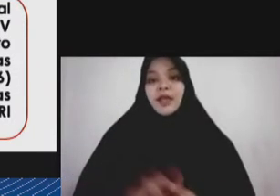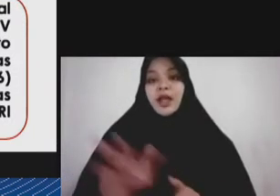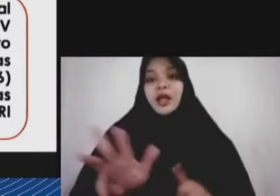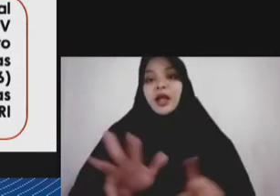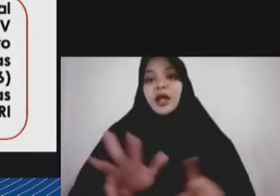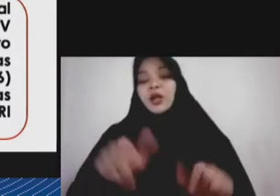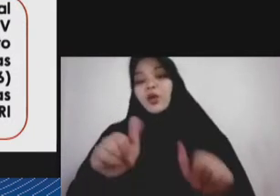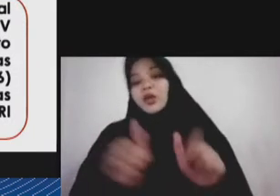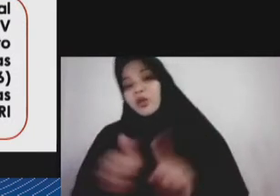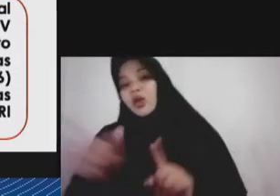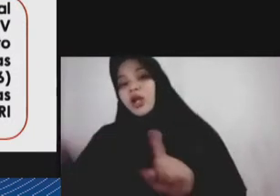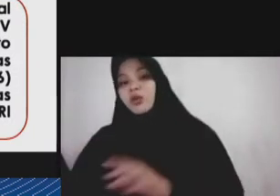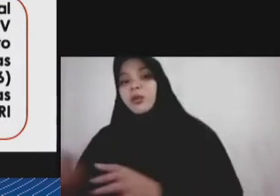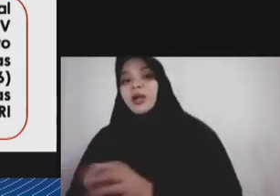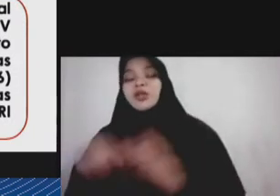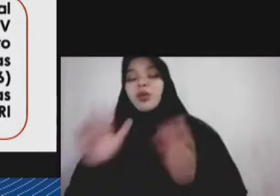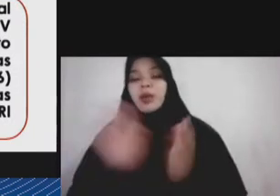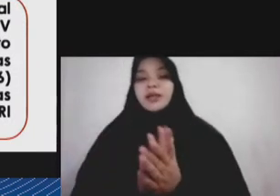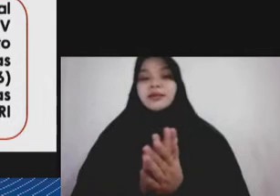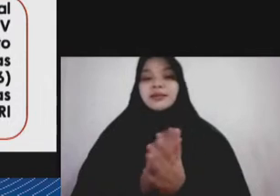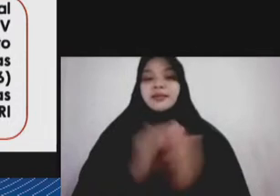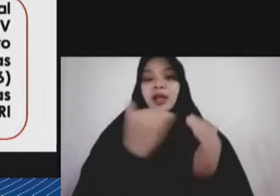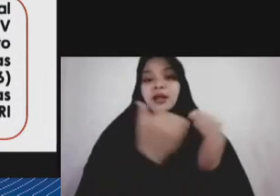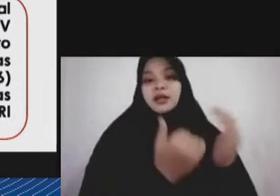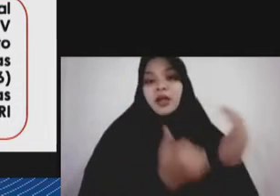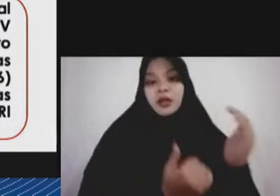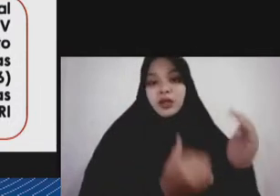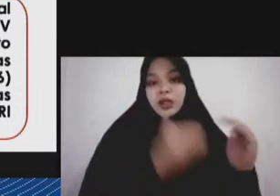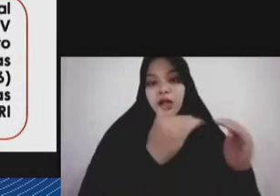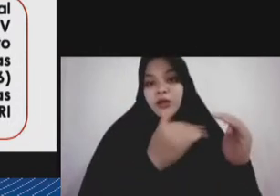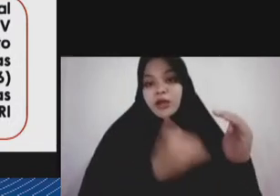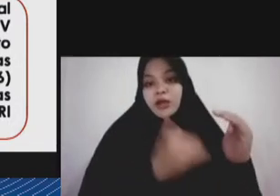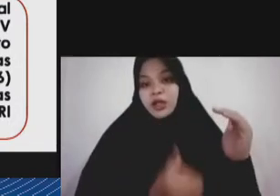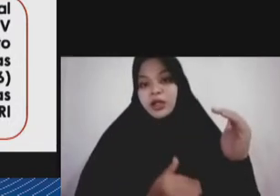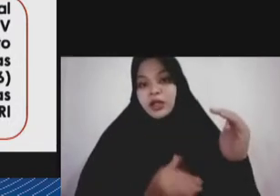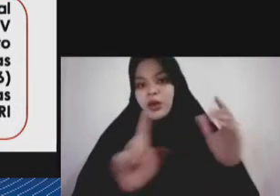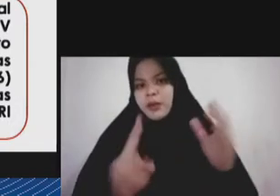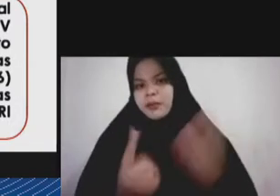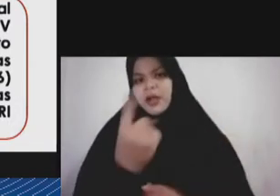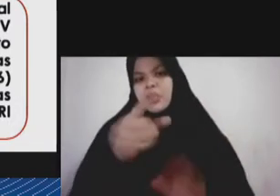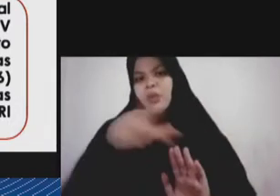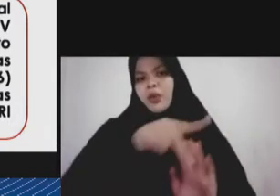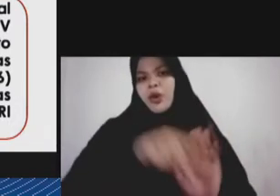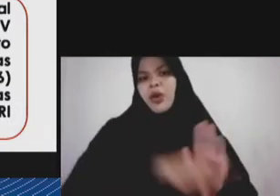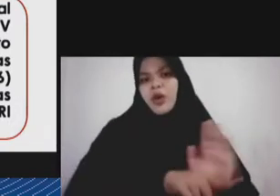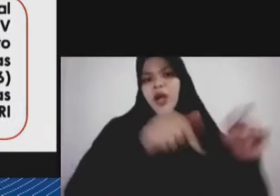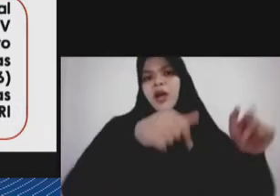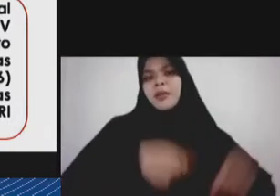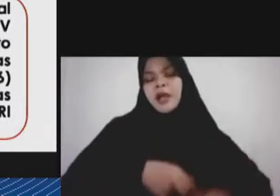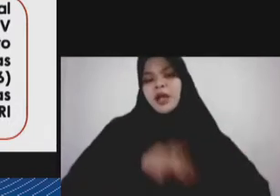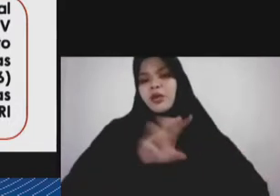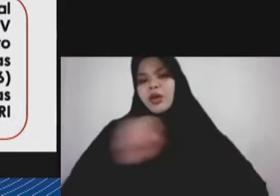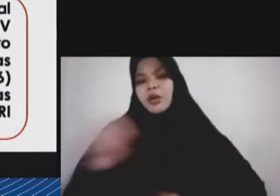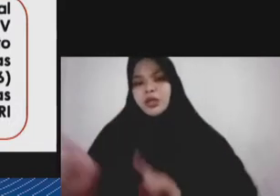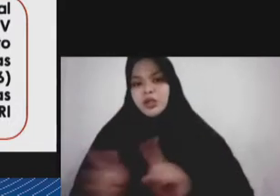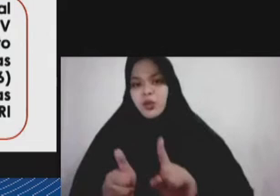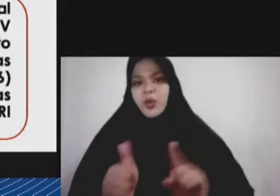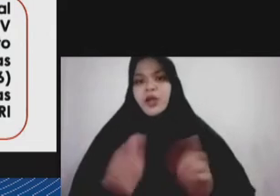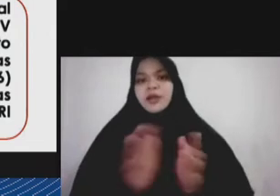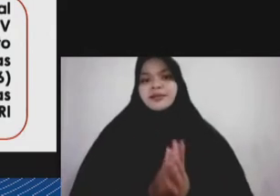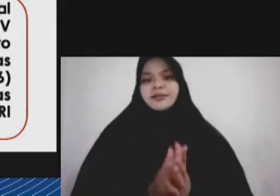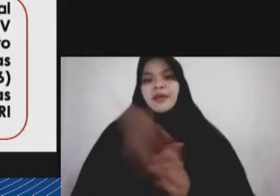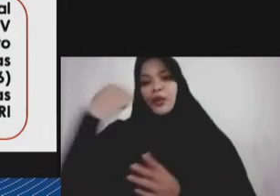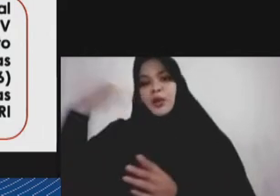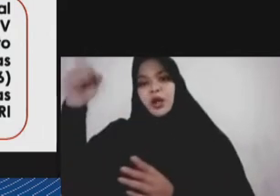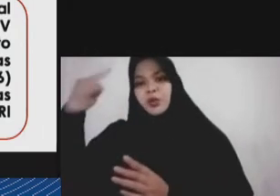included in the list of national legislative bill priority program in May 2016, through the government's view